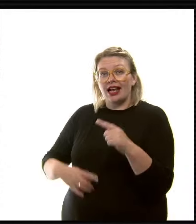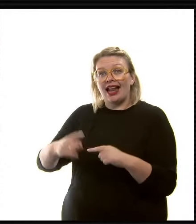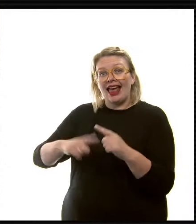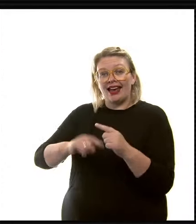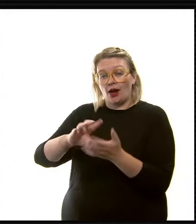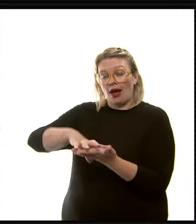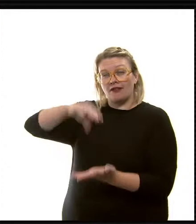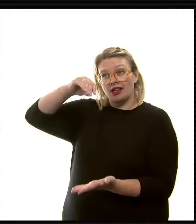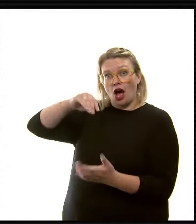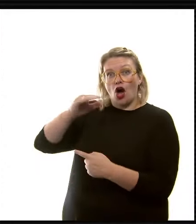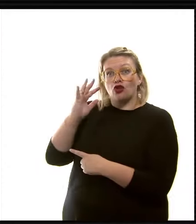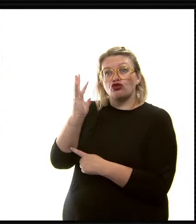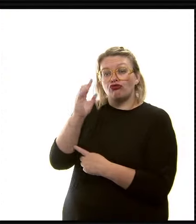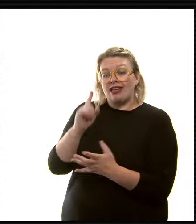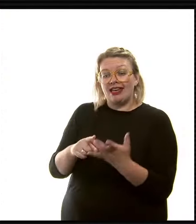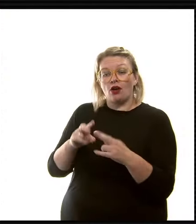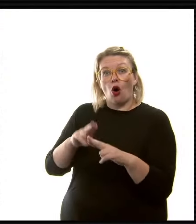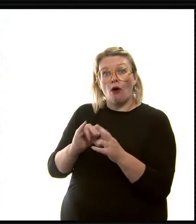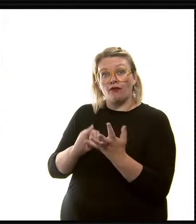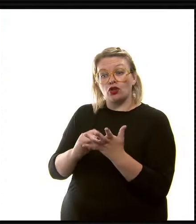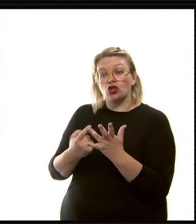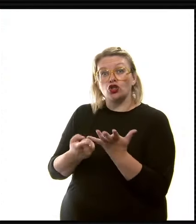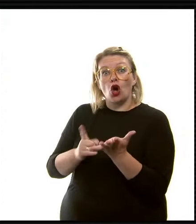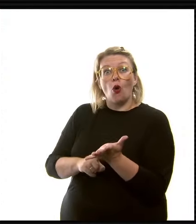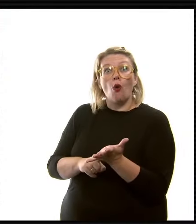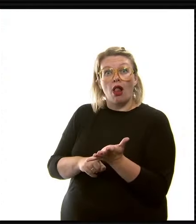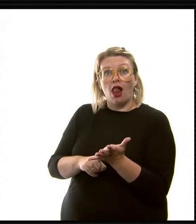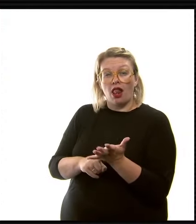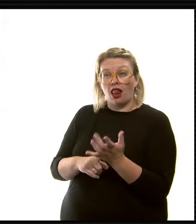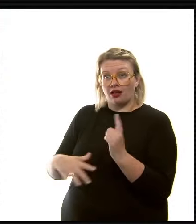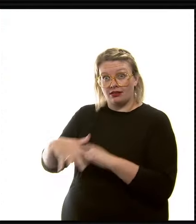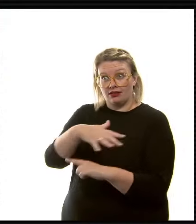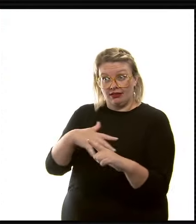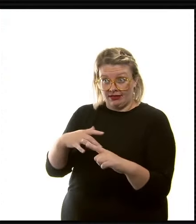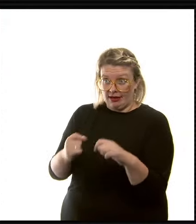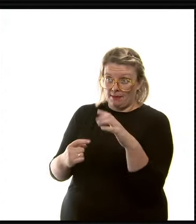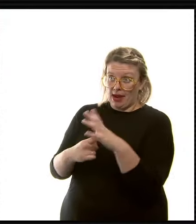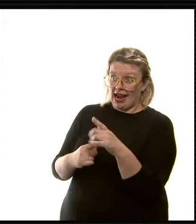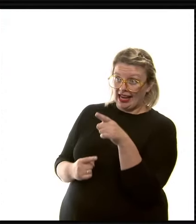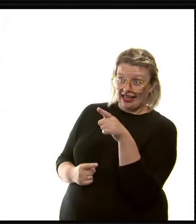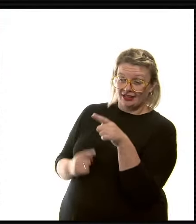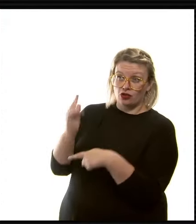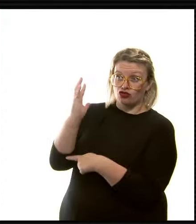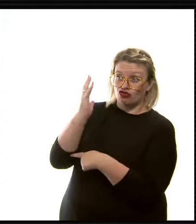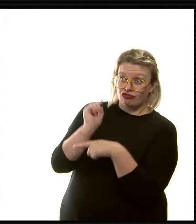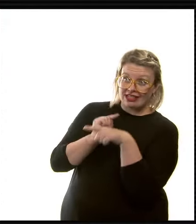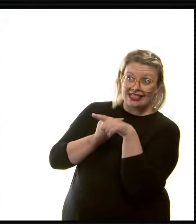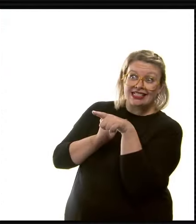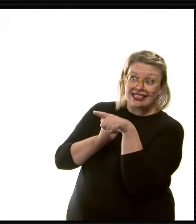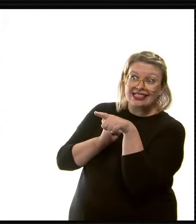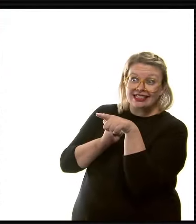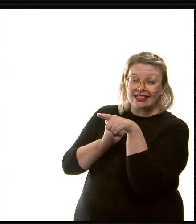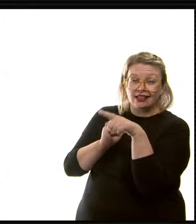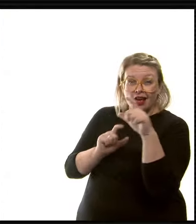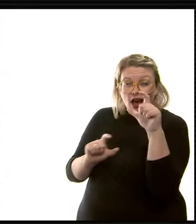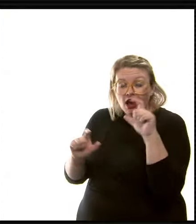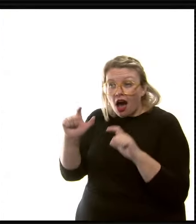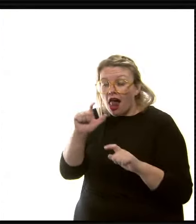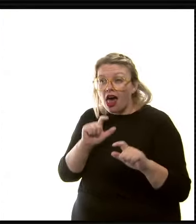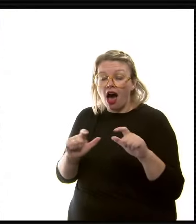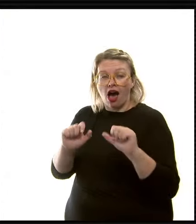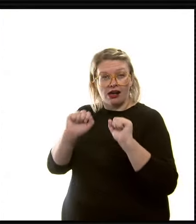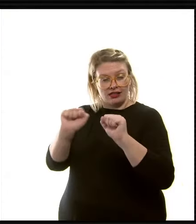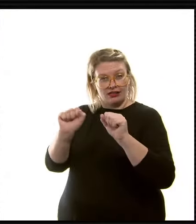set. Of course, the main setting is the Tree of Souls, capturing the beauty of the tree with colors as well as its unique